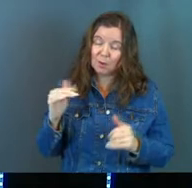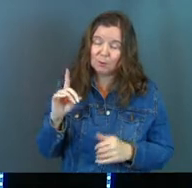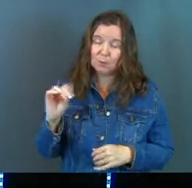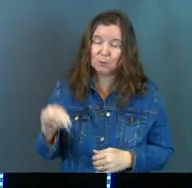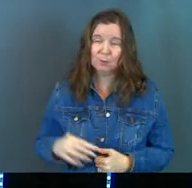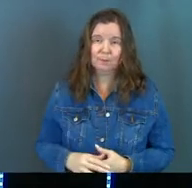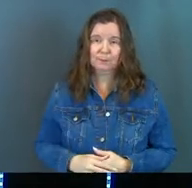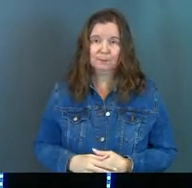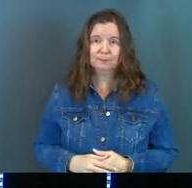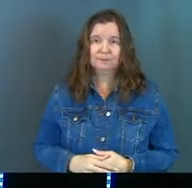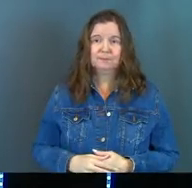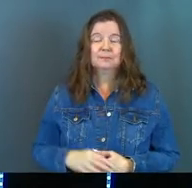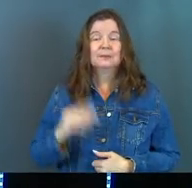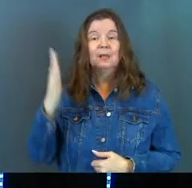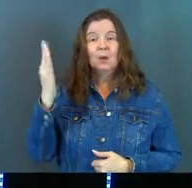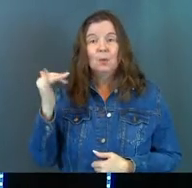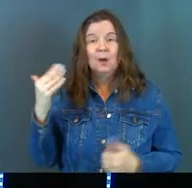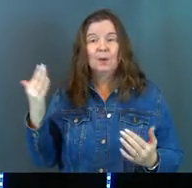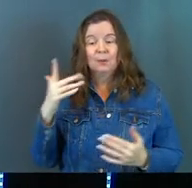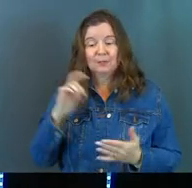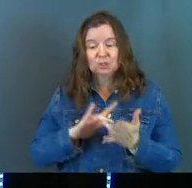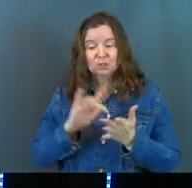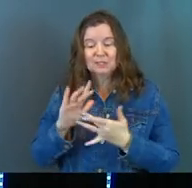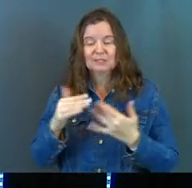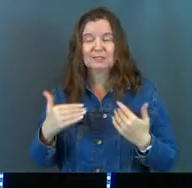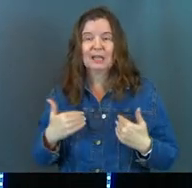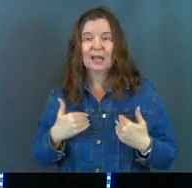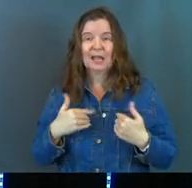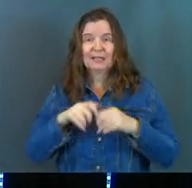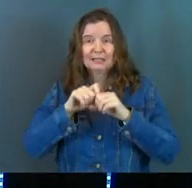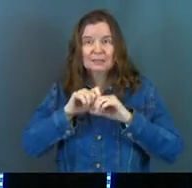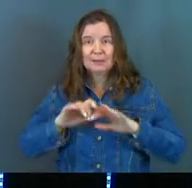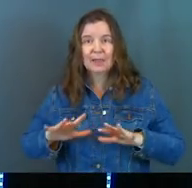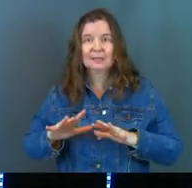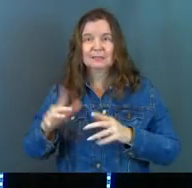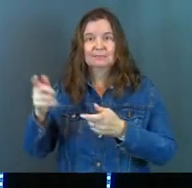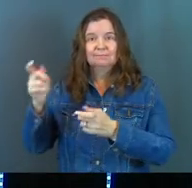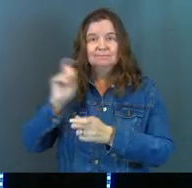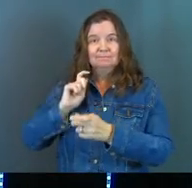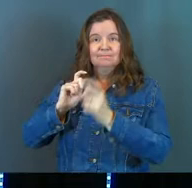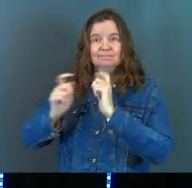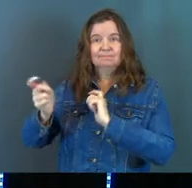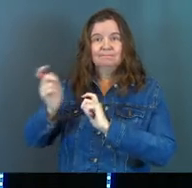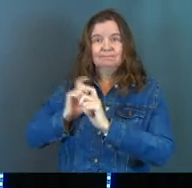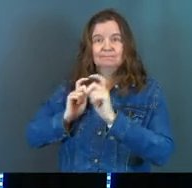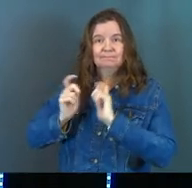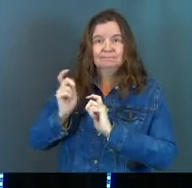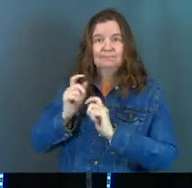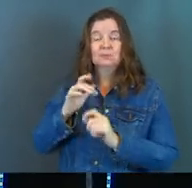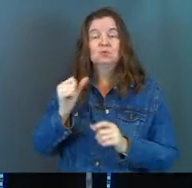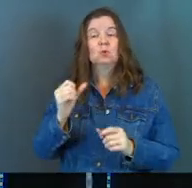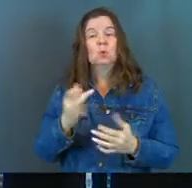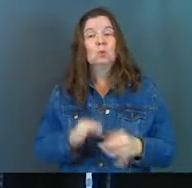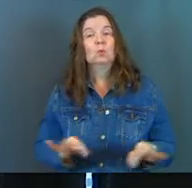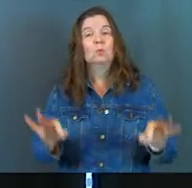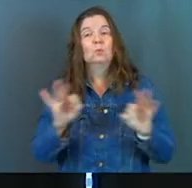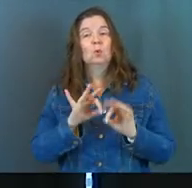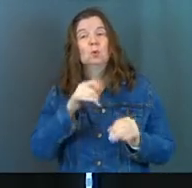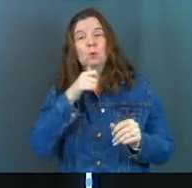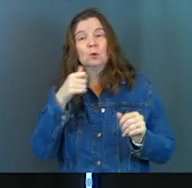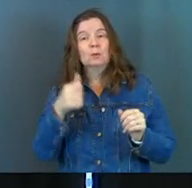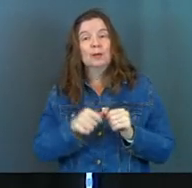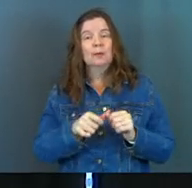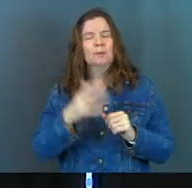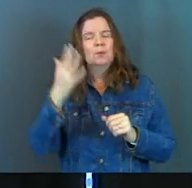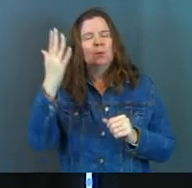you do. It's why we're here, because Jesus has these blessings he wants to pour out on you. And so it's important to